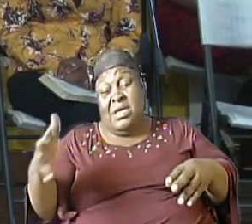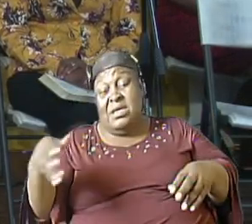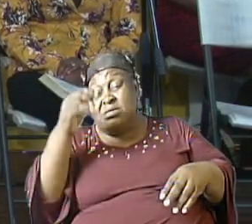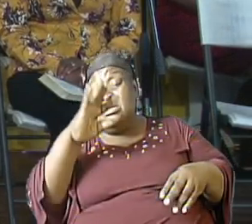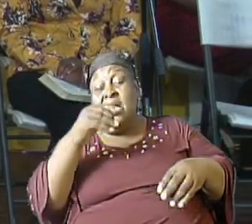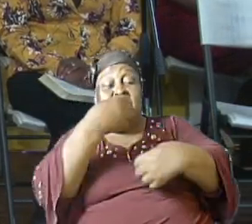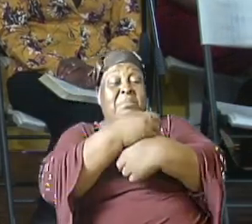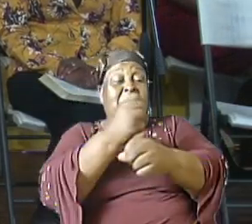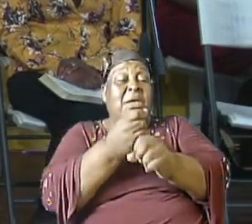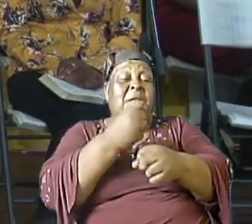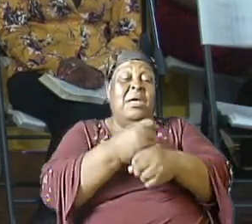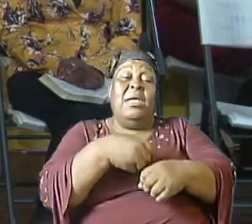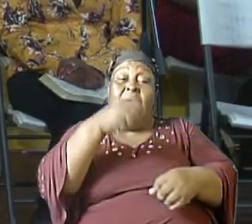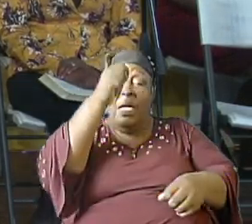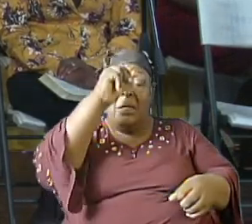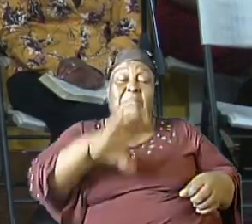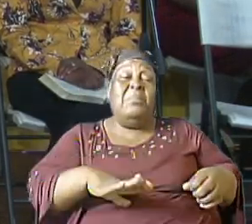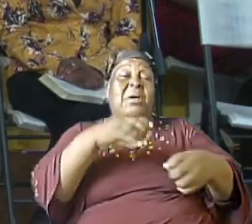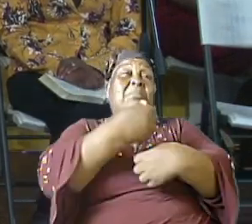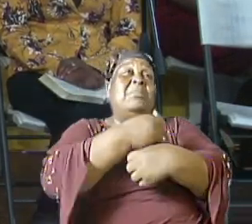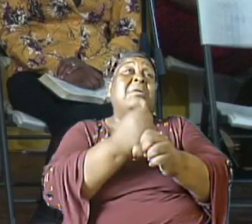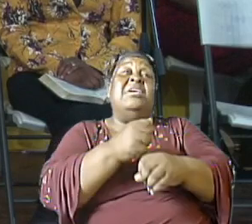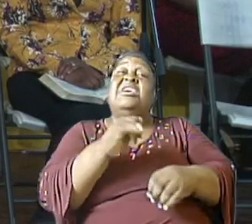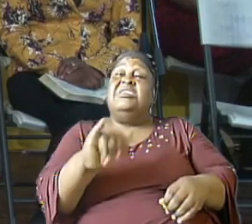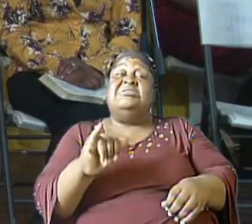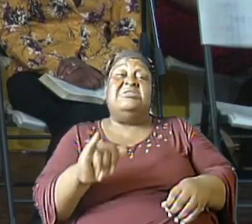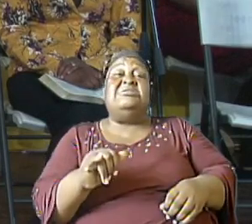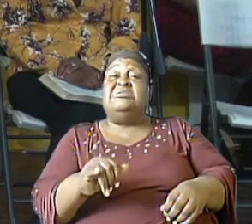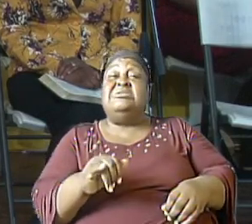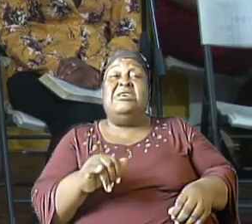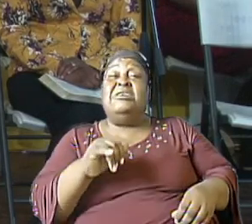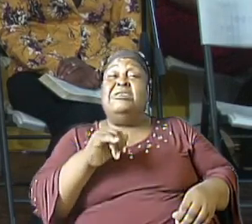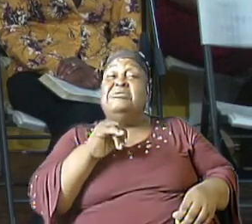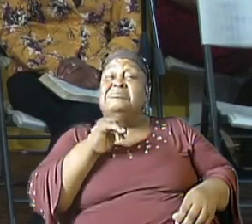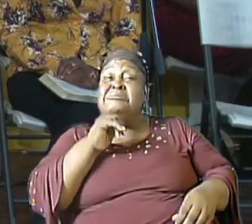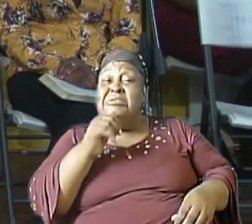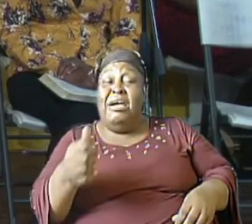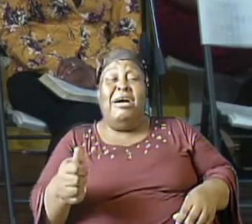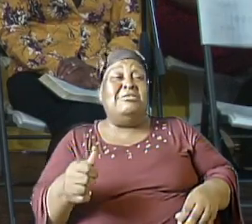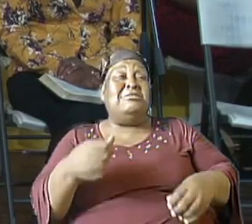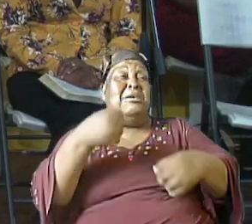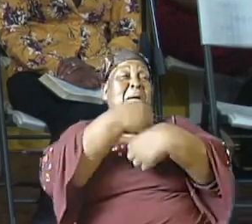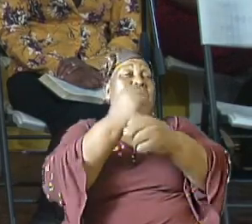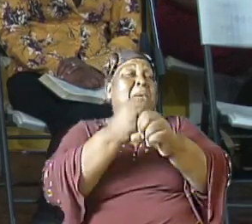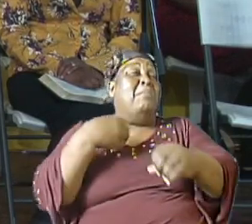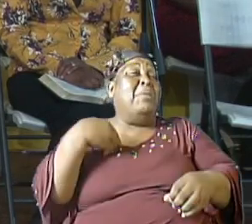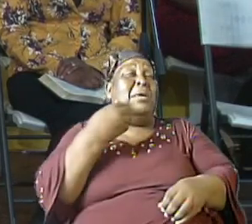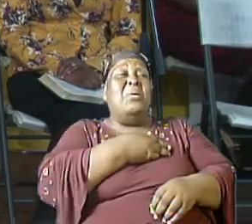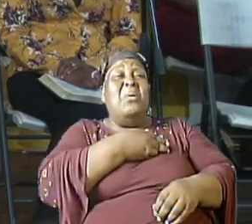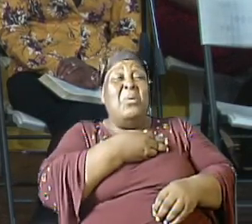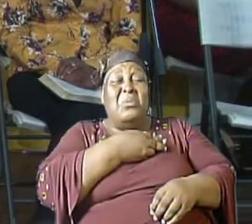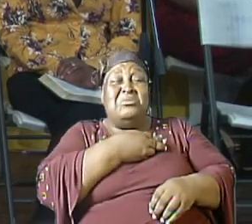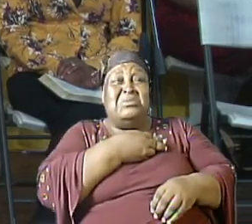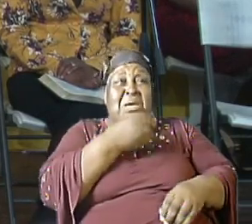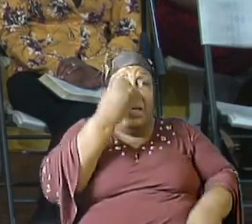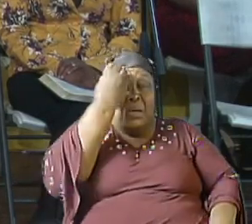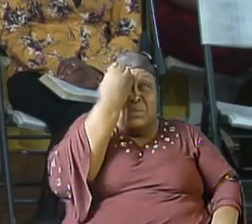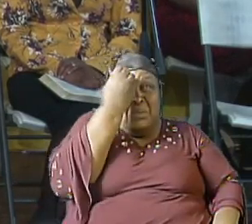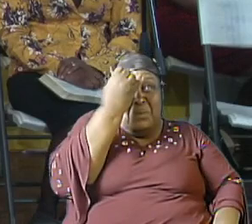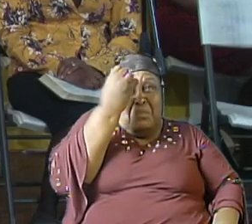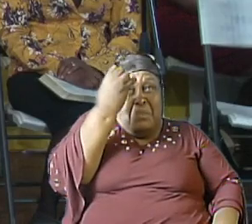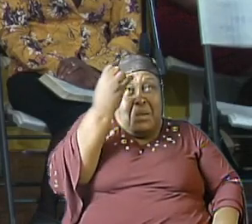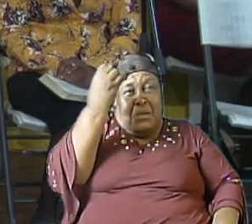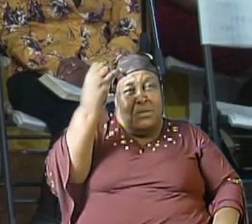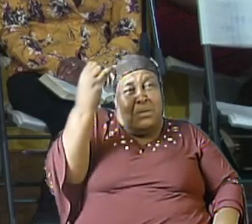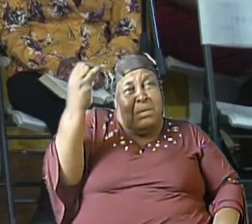made and that man has made. It still does not allow us to stretch to think